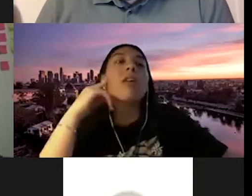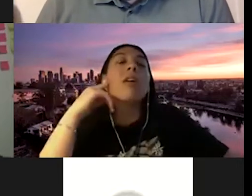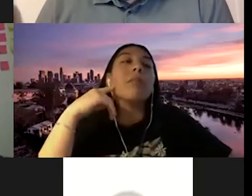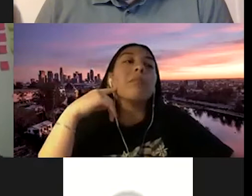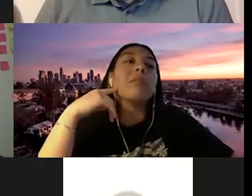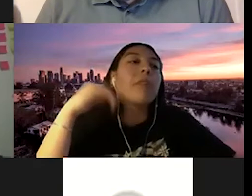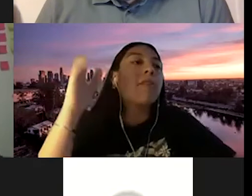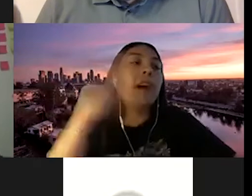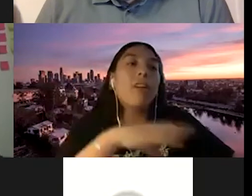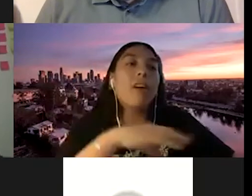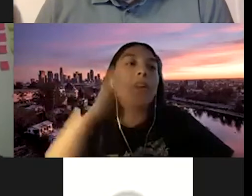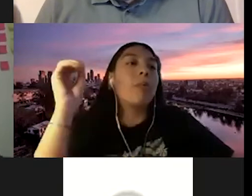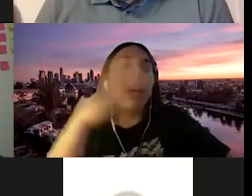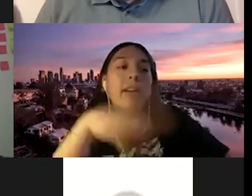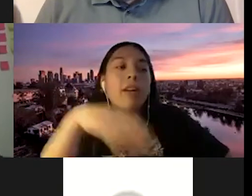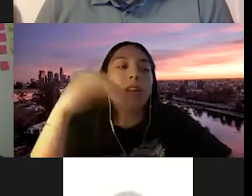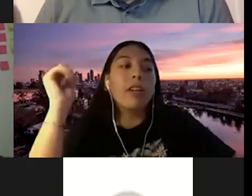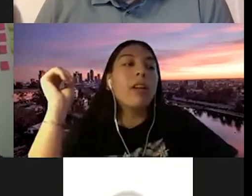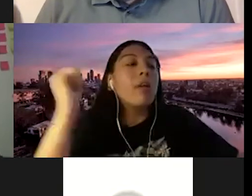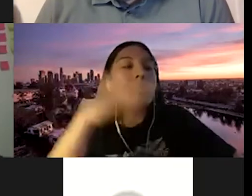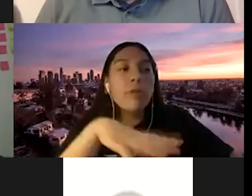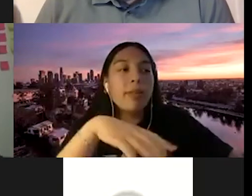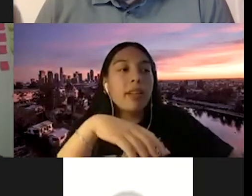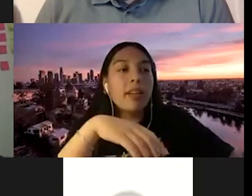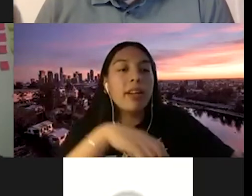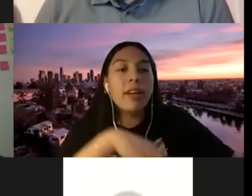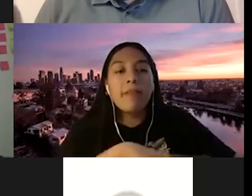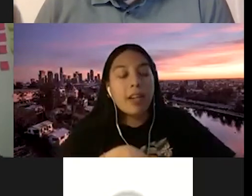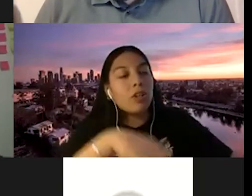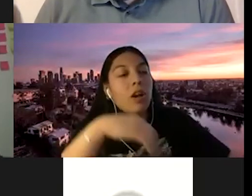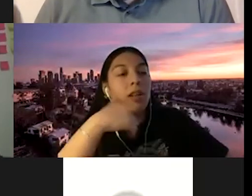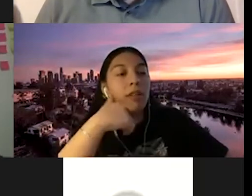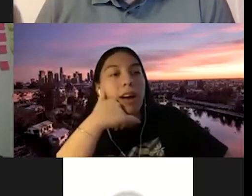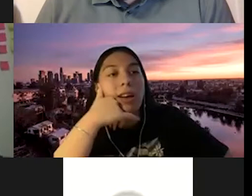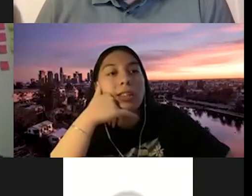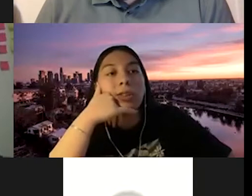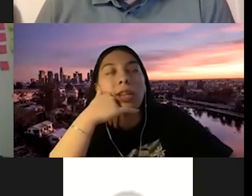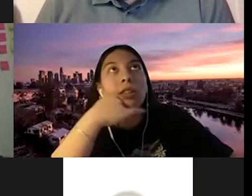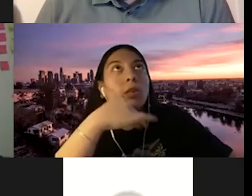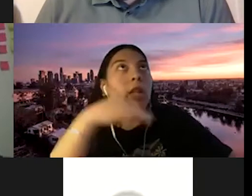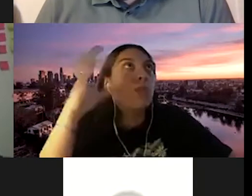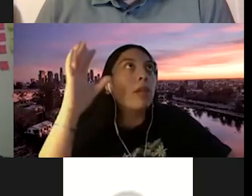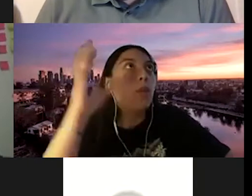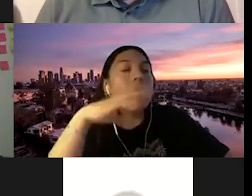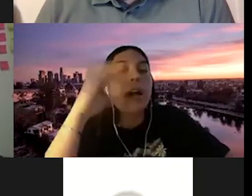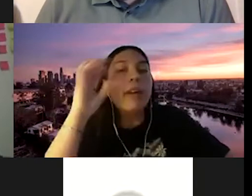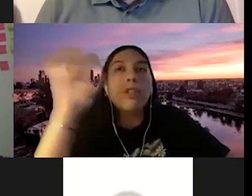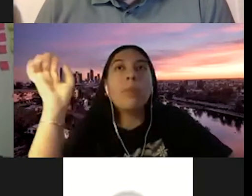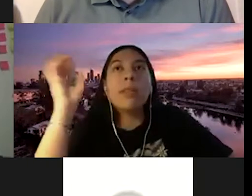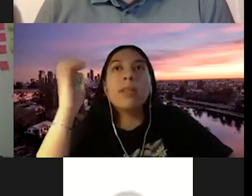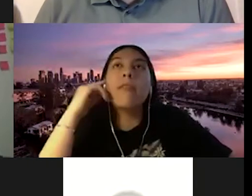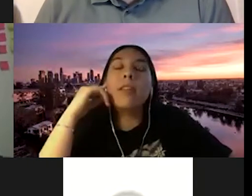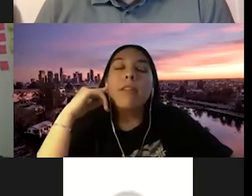art, fine art, applied art, music, fashion, all of that. And so that's really where I